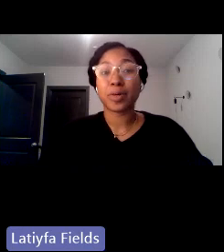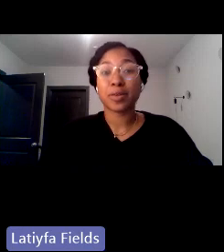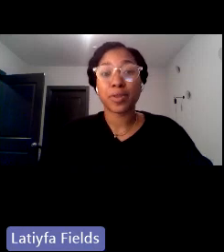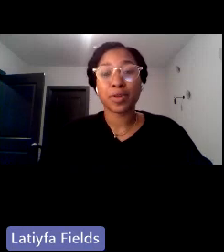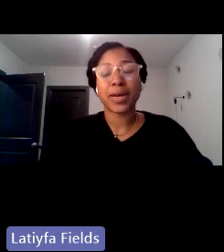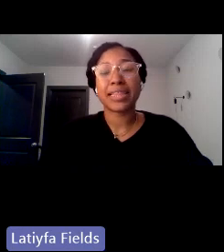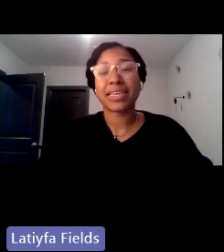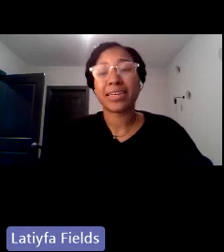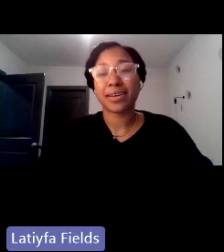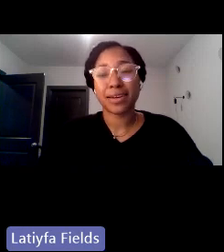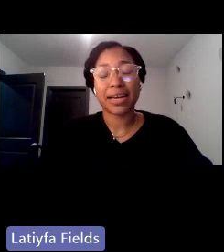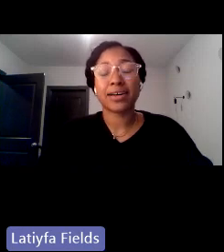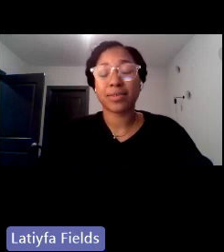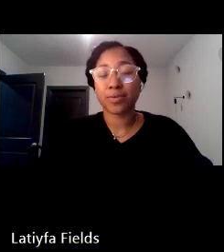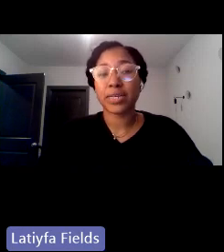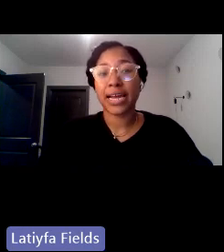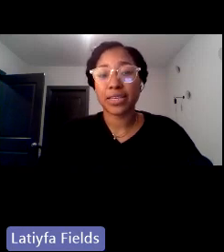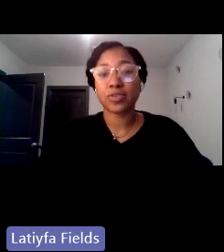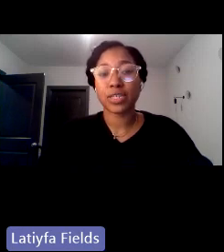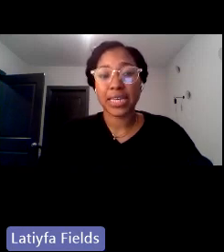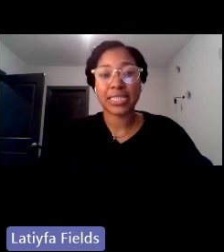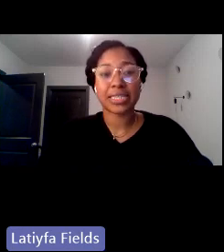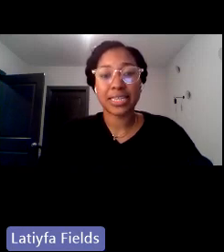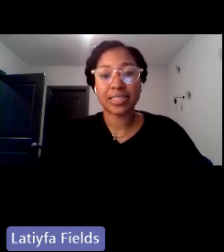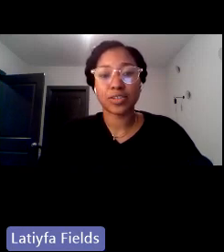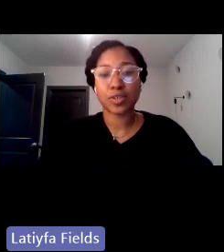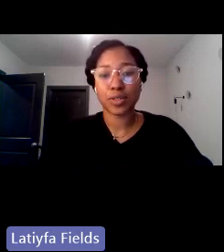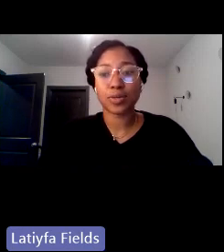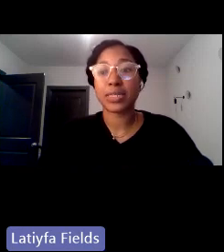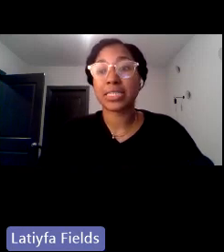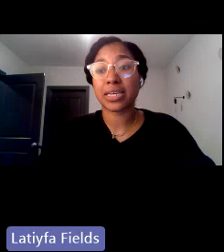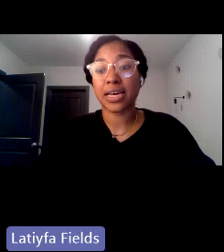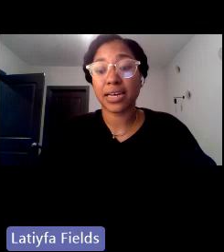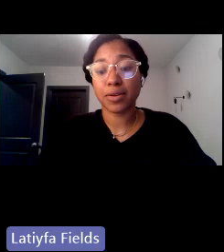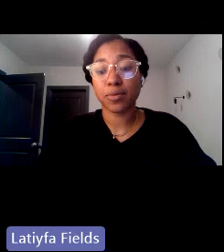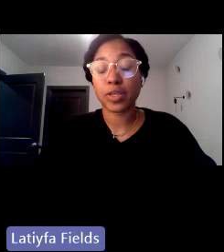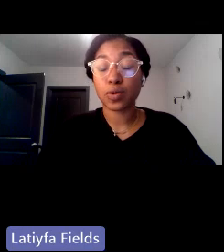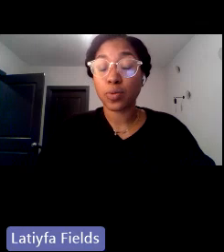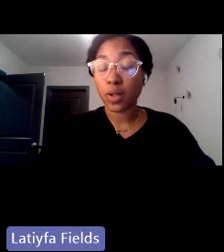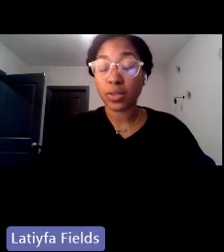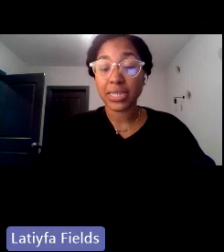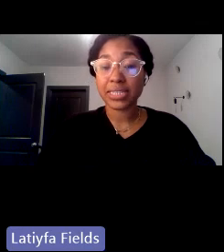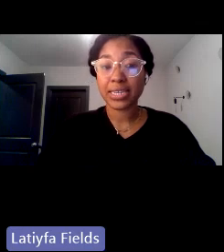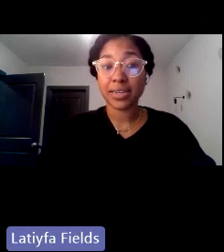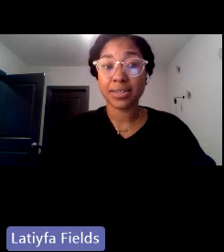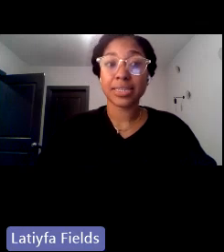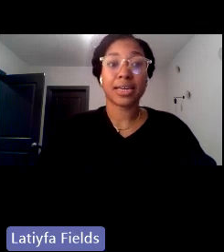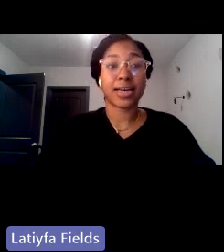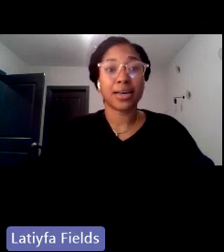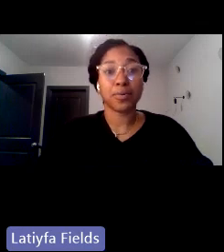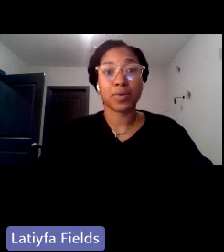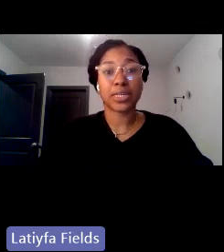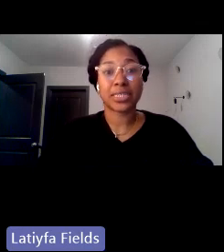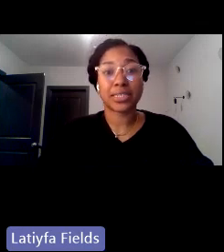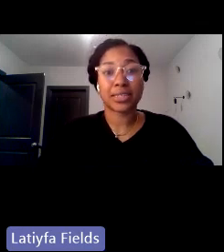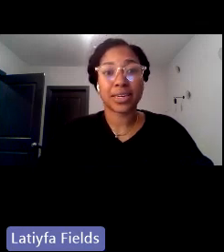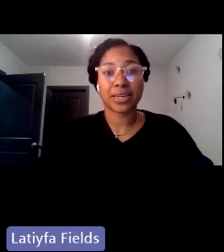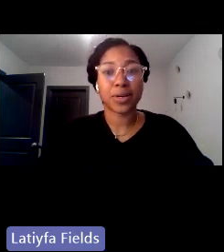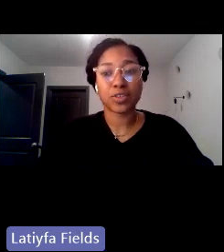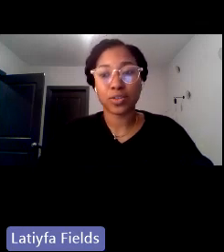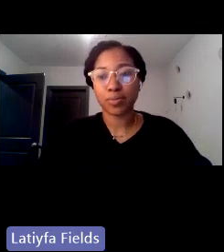We'll quickly run through, I think, what I usually like to lean into is what you all need to hear,